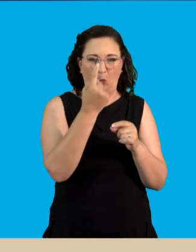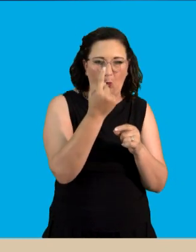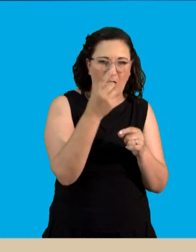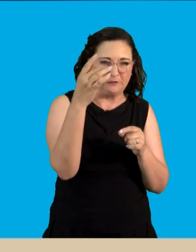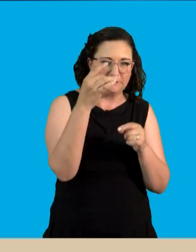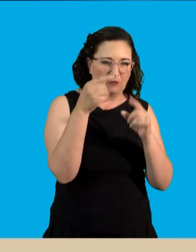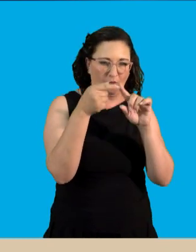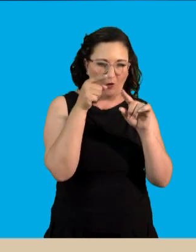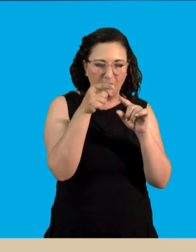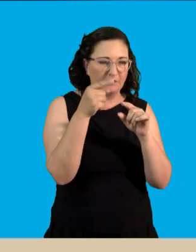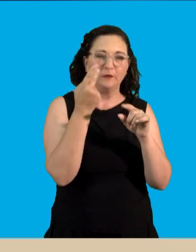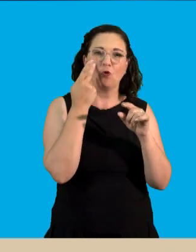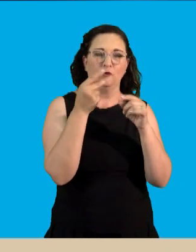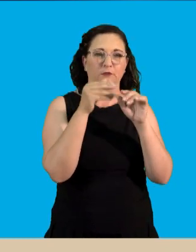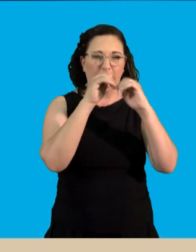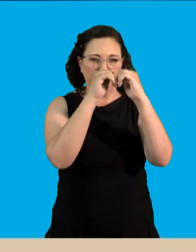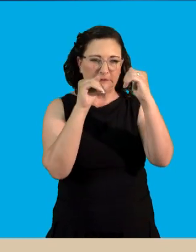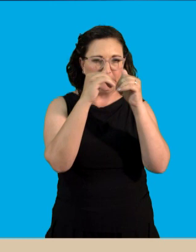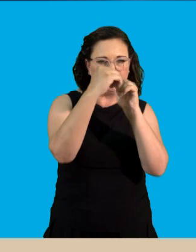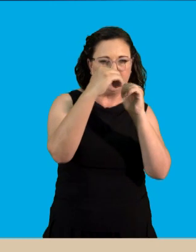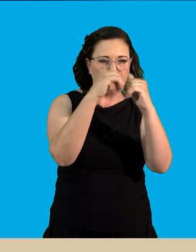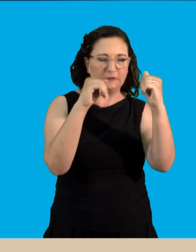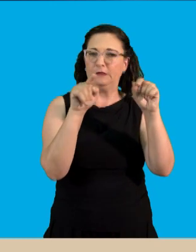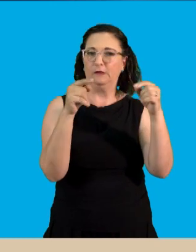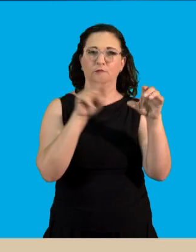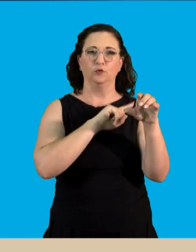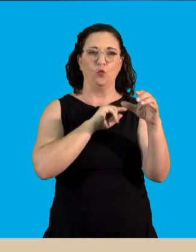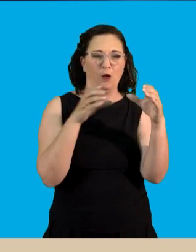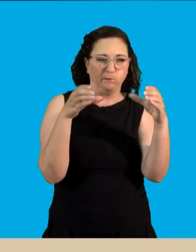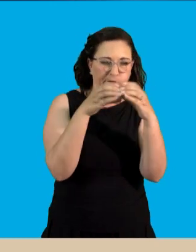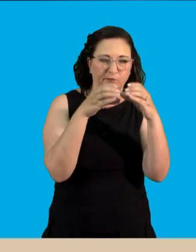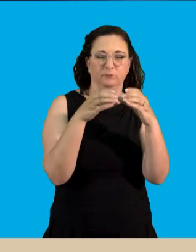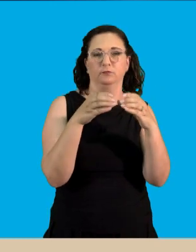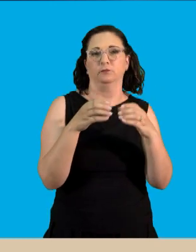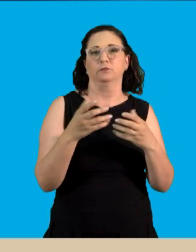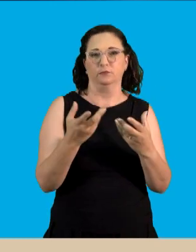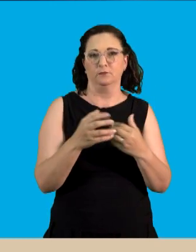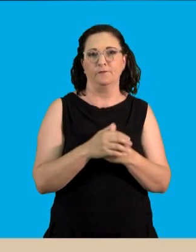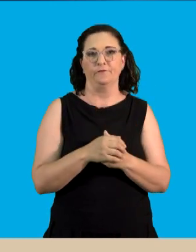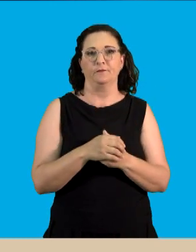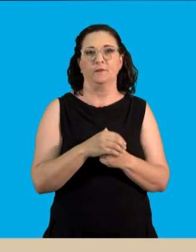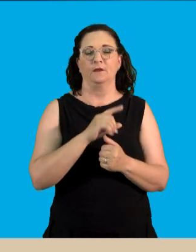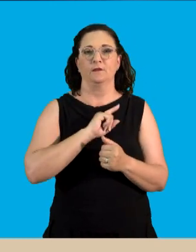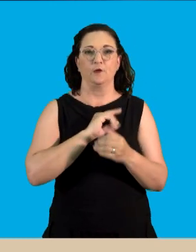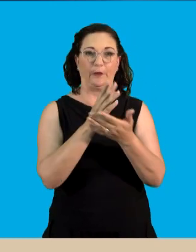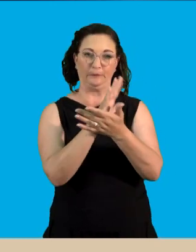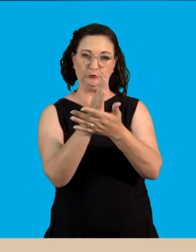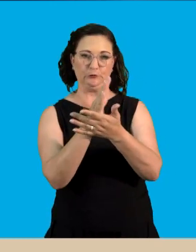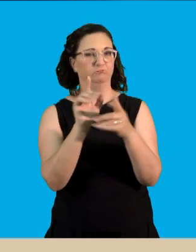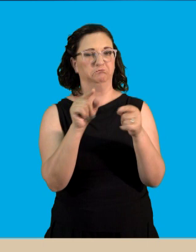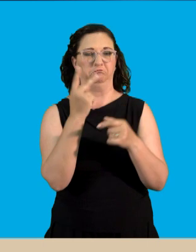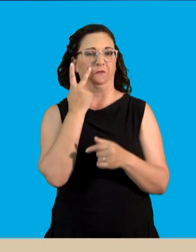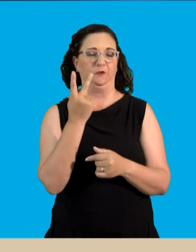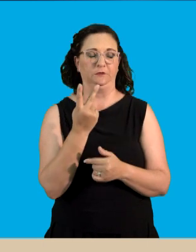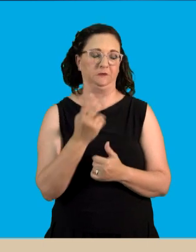one individual star with your eyes. So you just see a lot of stars next to each other. You can't even see that there is a distance in between the